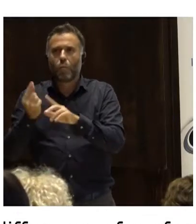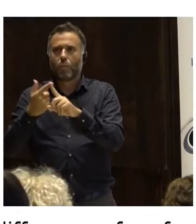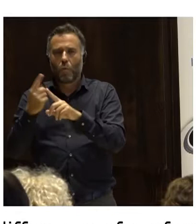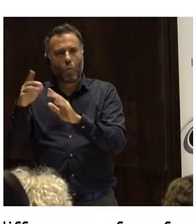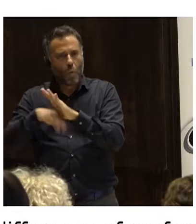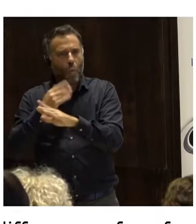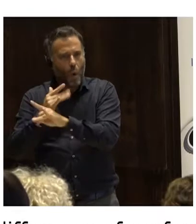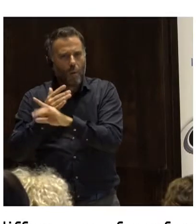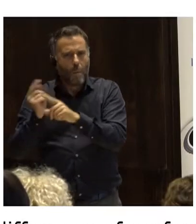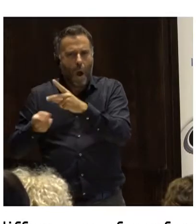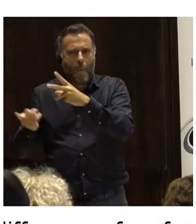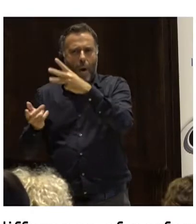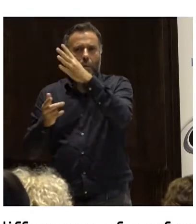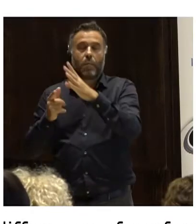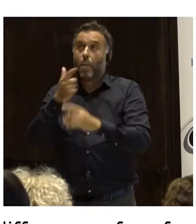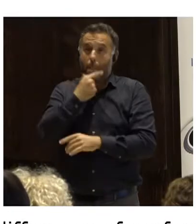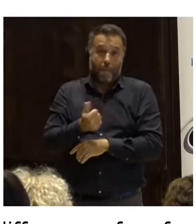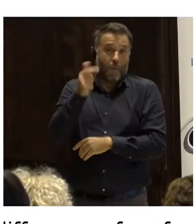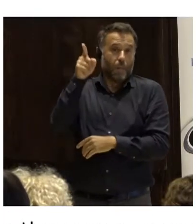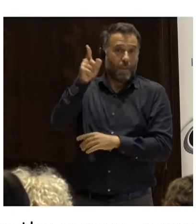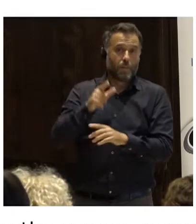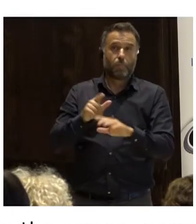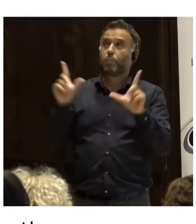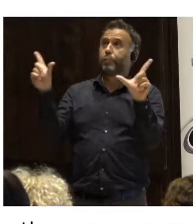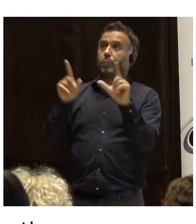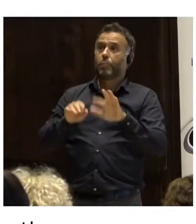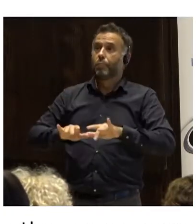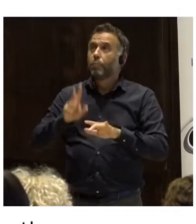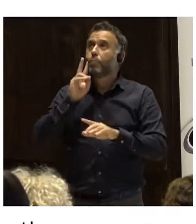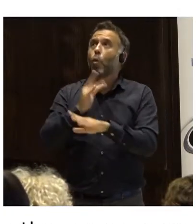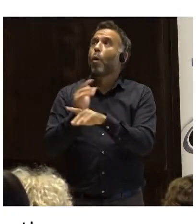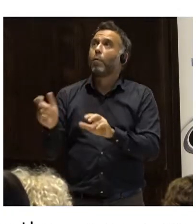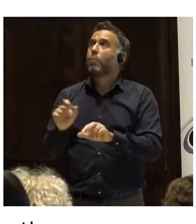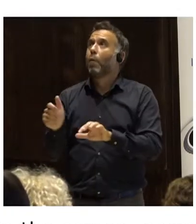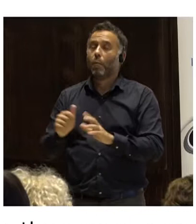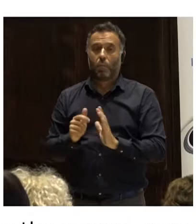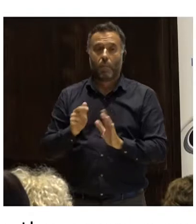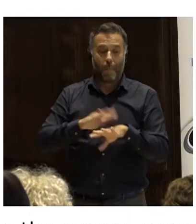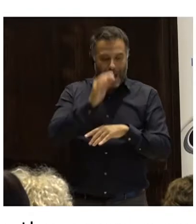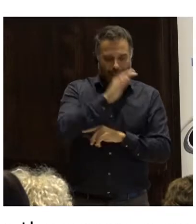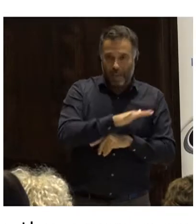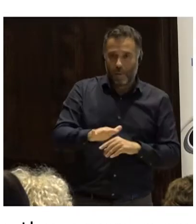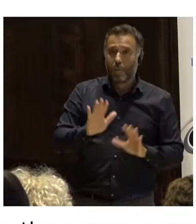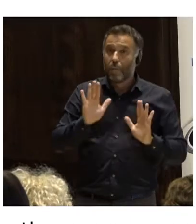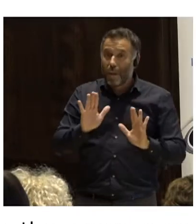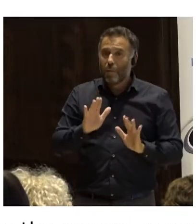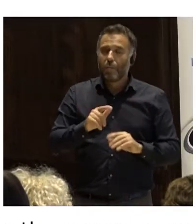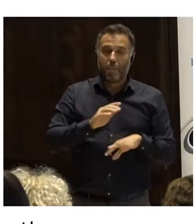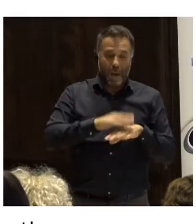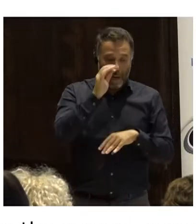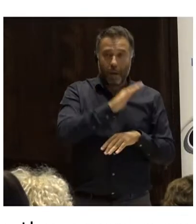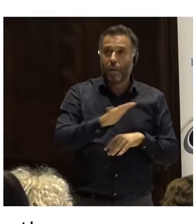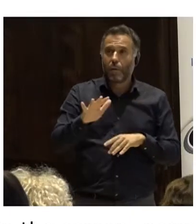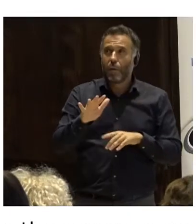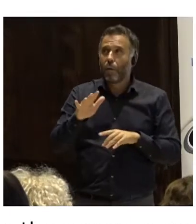a game, but the immersion for the children is similar, or do they prefer